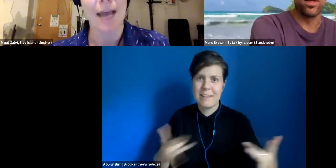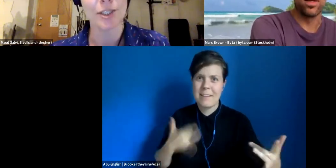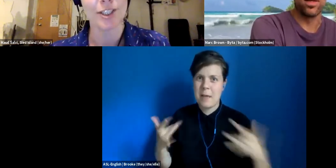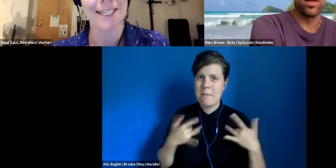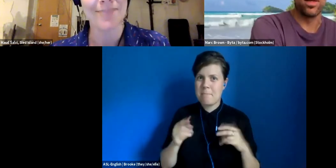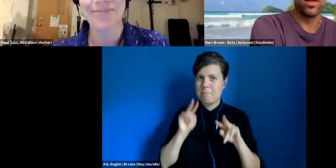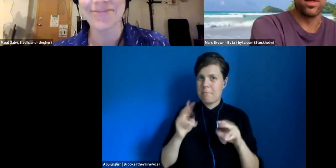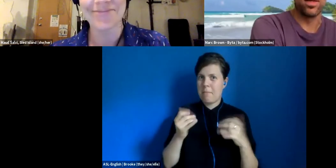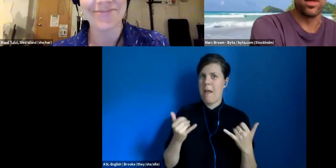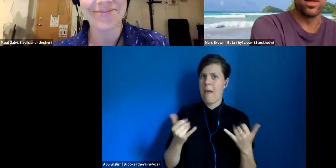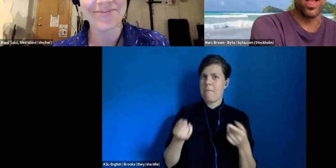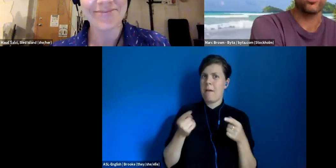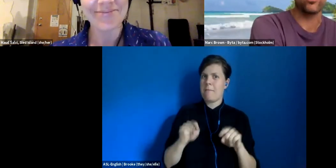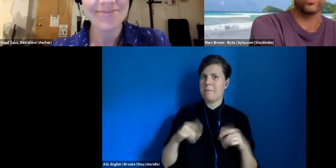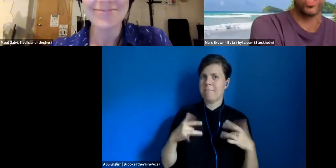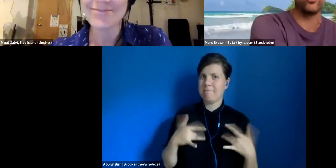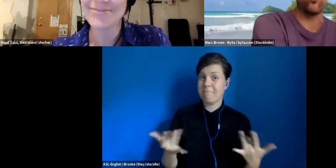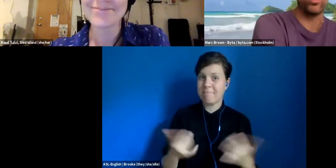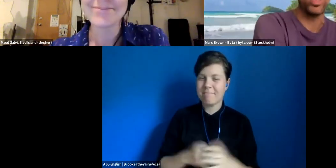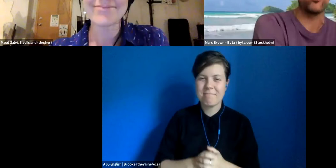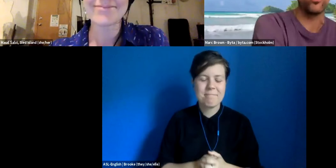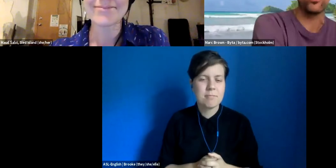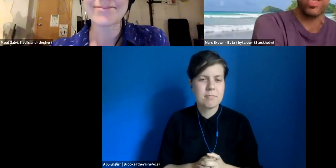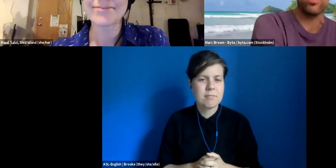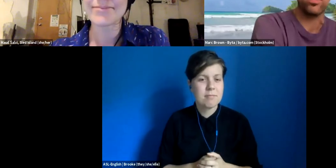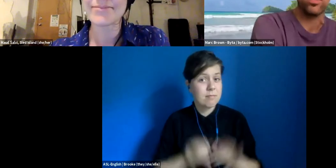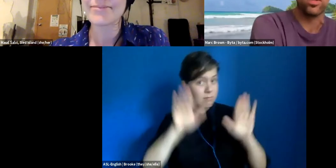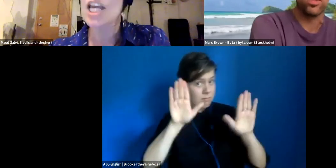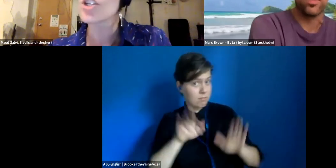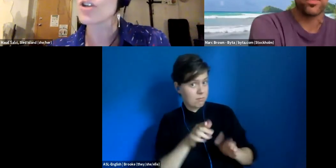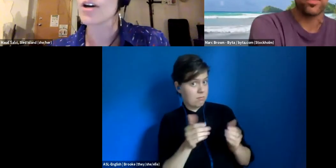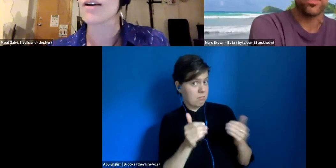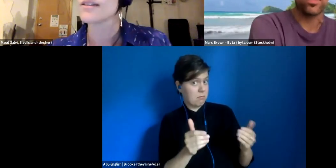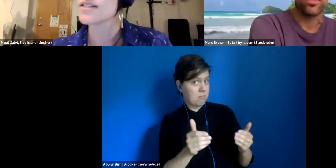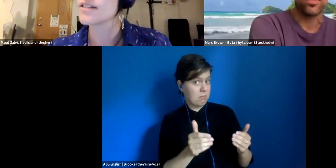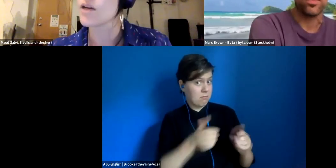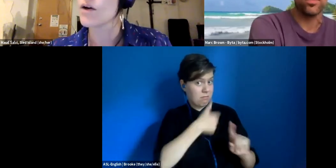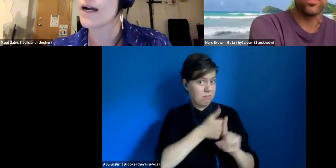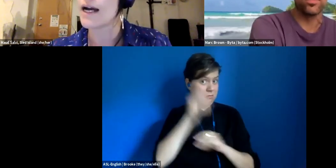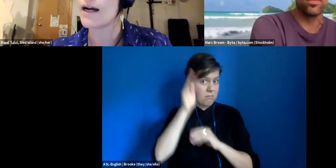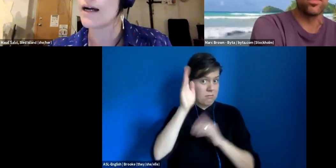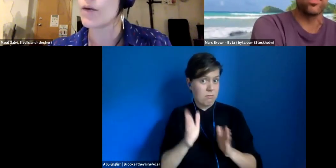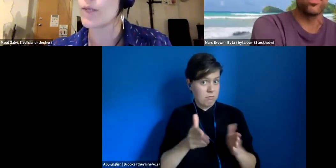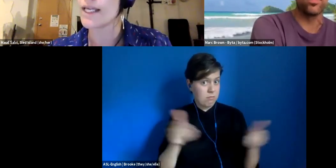see happen today. Excellent. And do you want to introduce the panelists? Sure. So